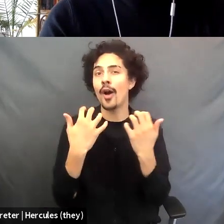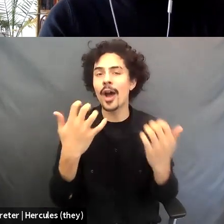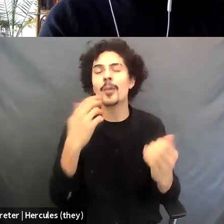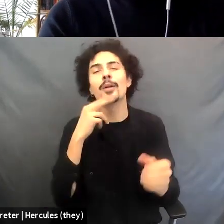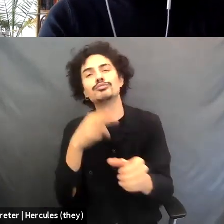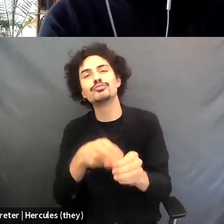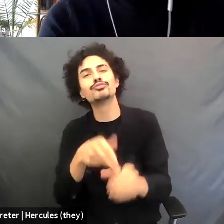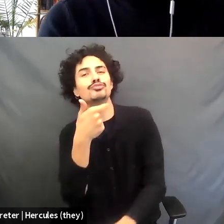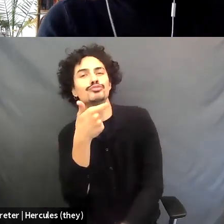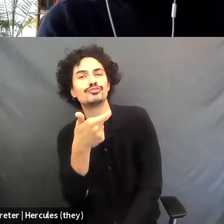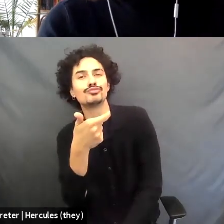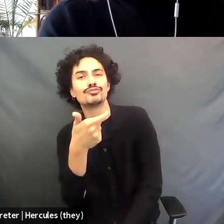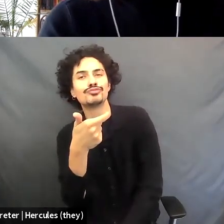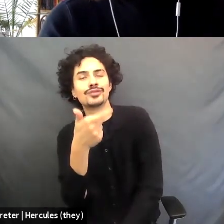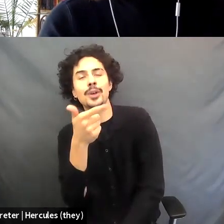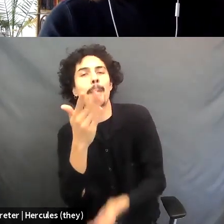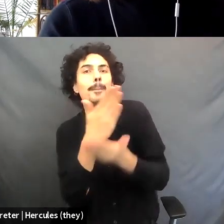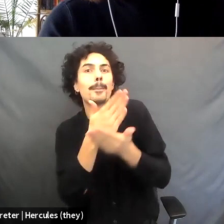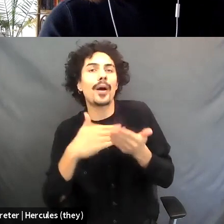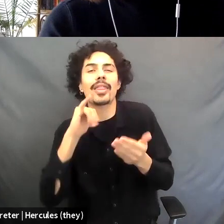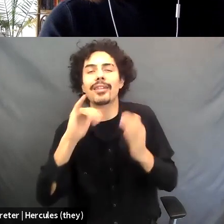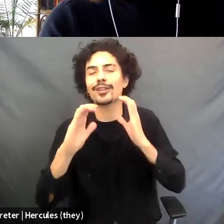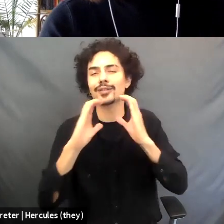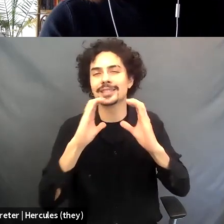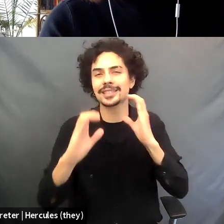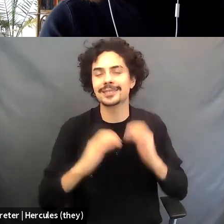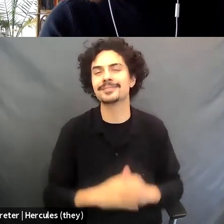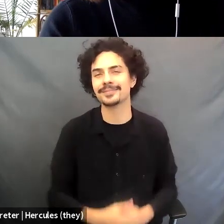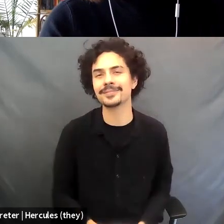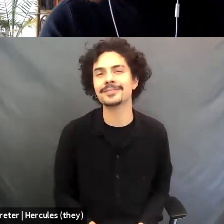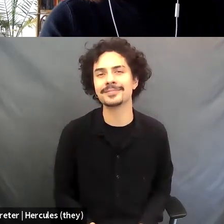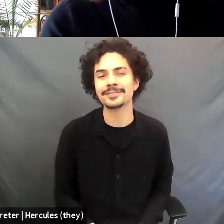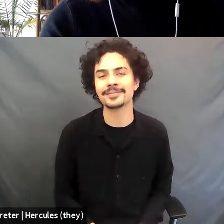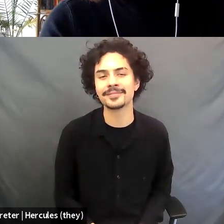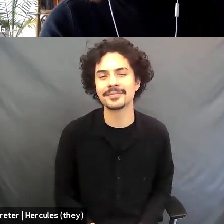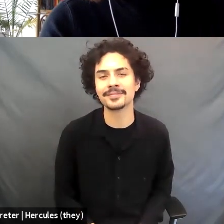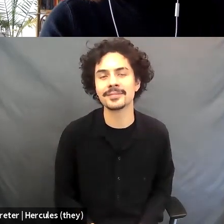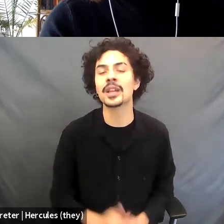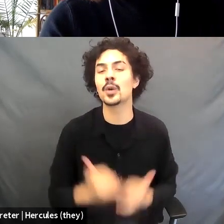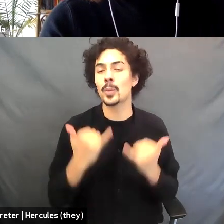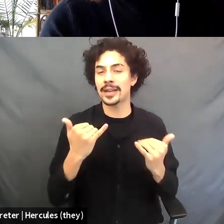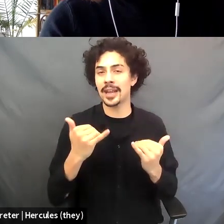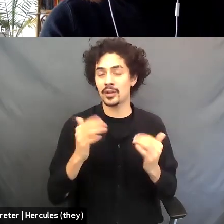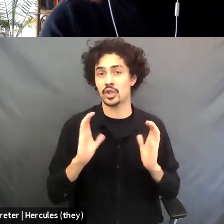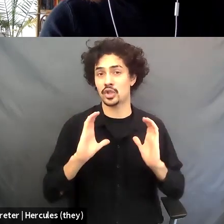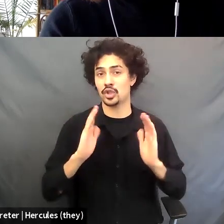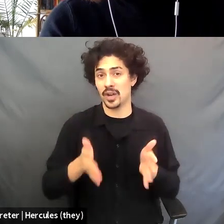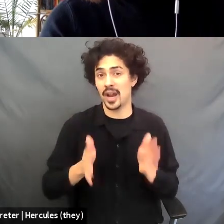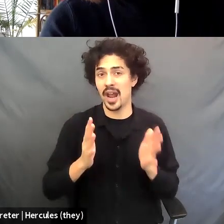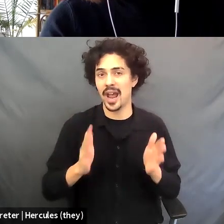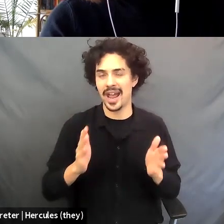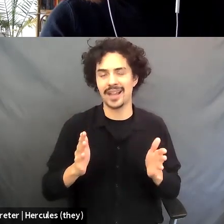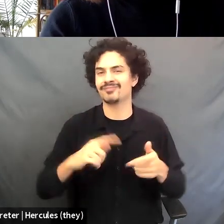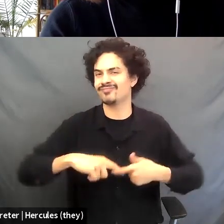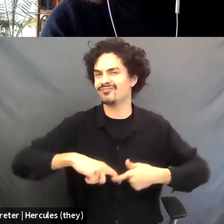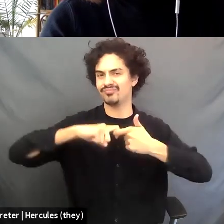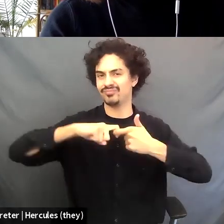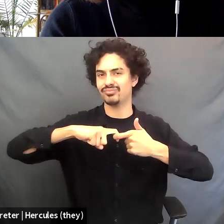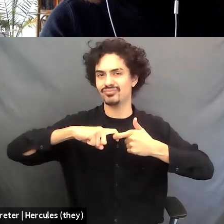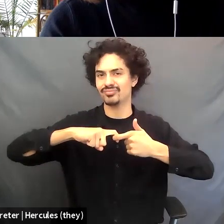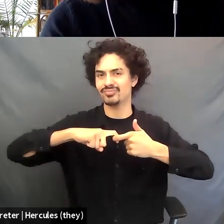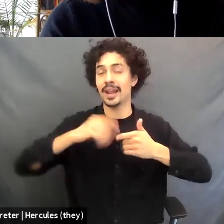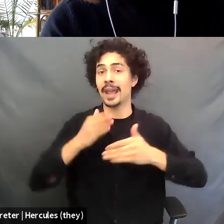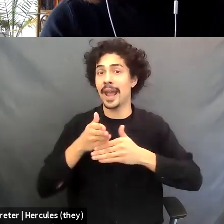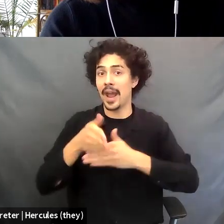excited to have to be part of this conversation. The chat would be disabled until the Q&A and then it will open up for